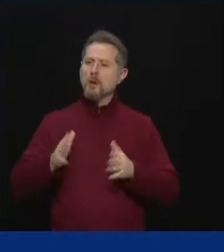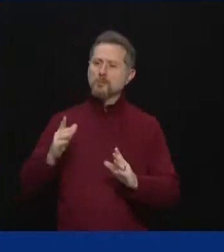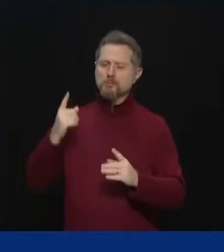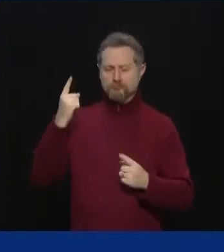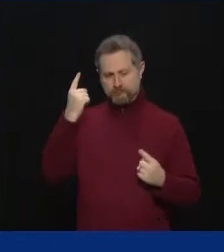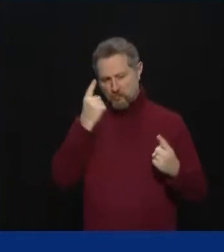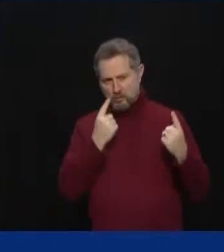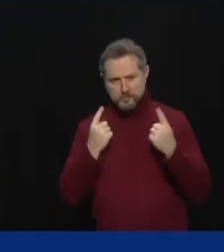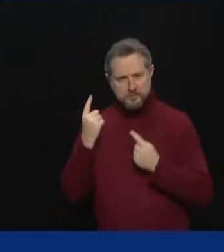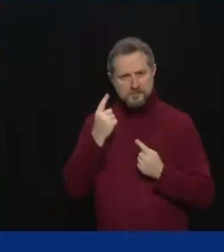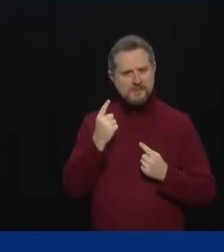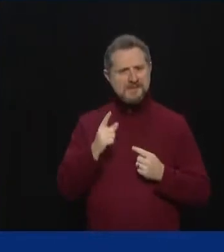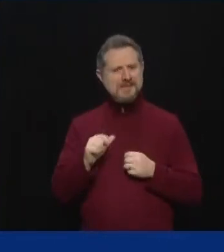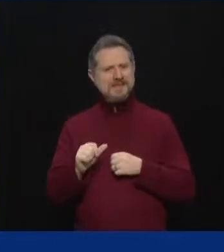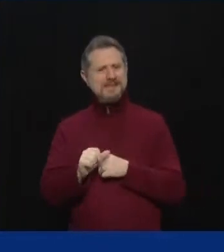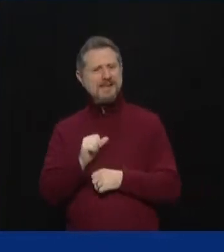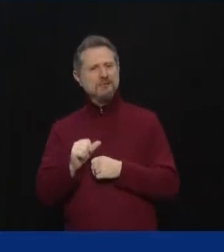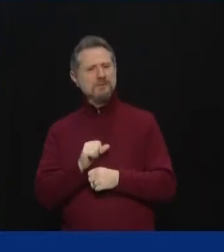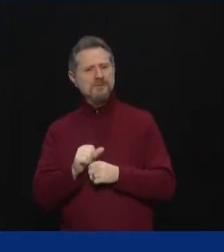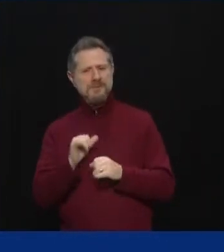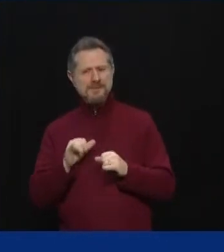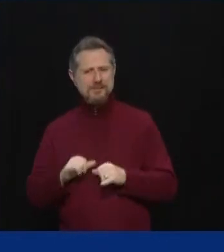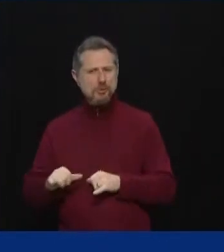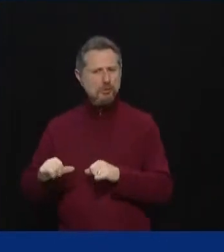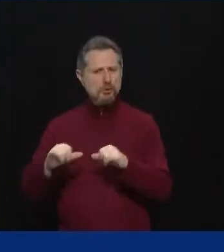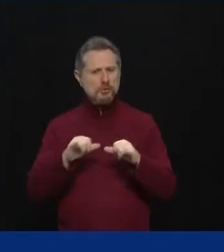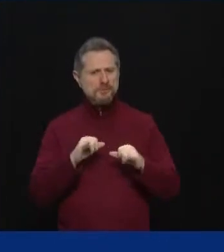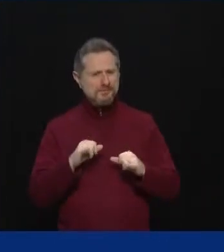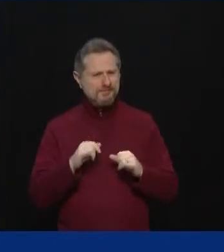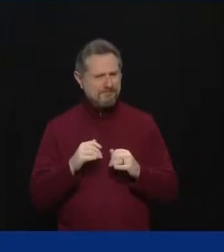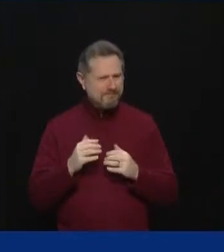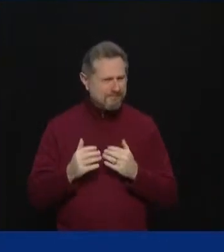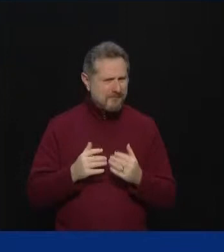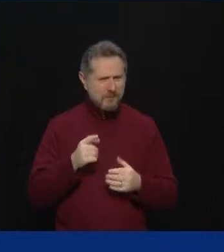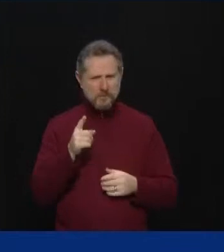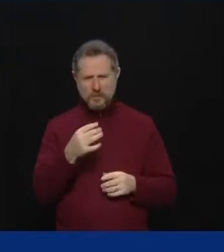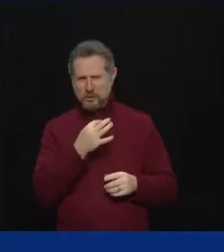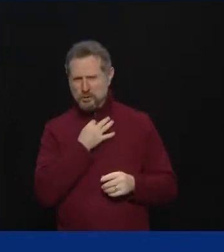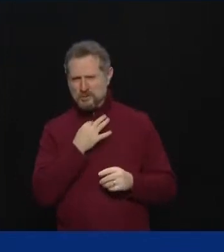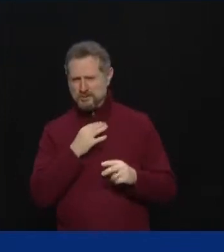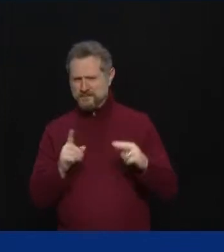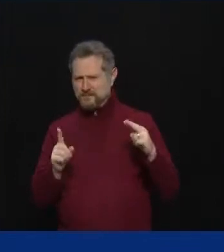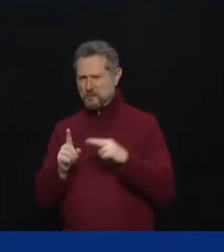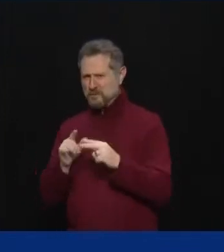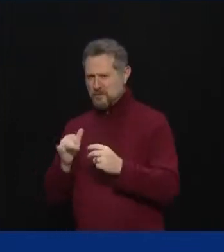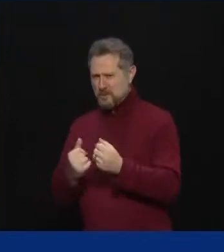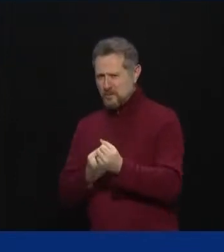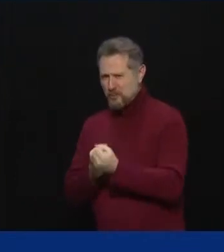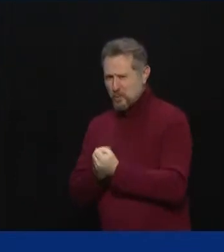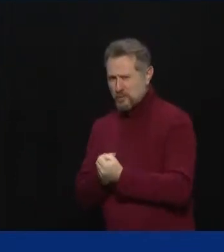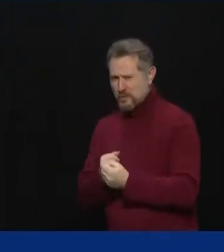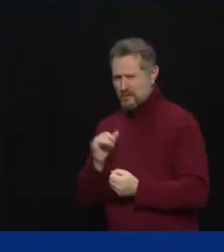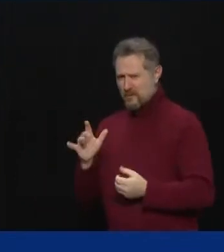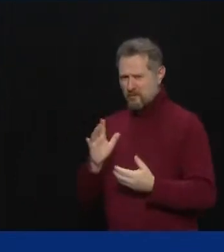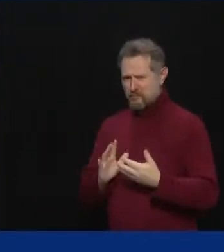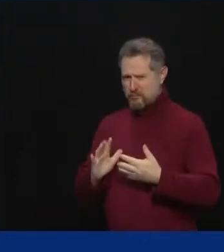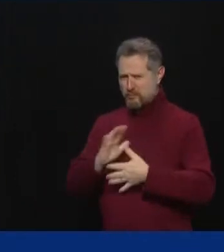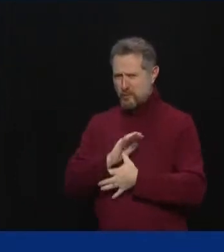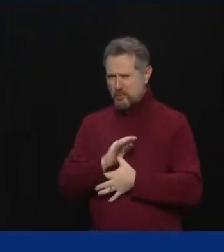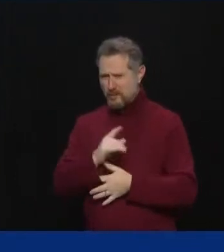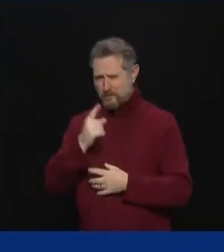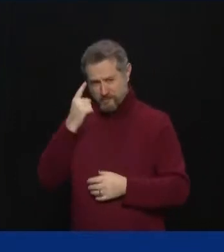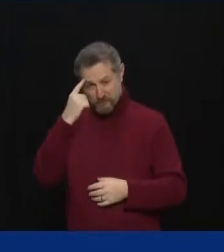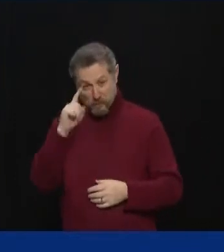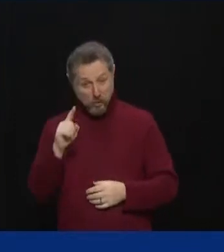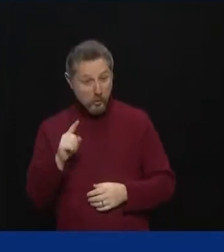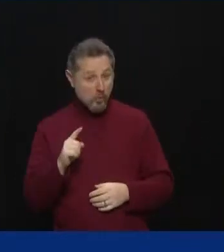a dangerousness standard. Wondering if you support that, what you think of that, and will that be a priority for you in the